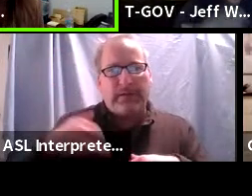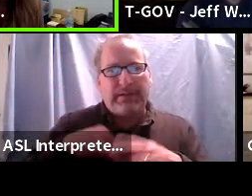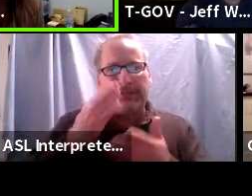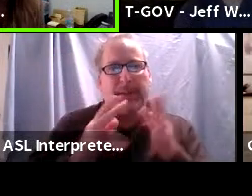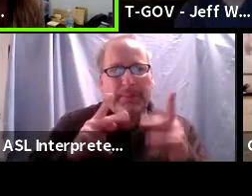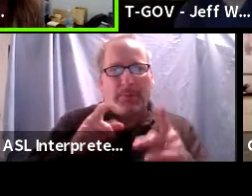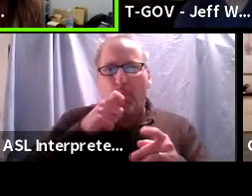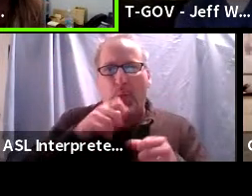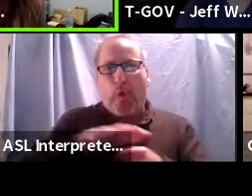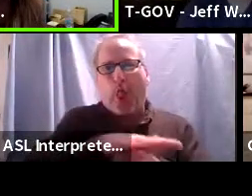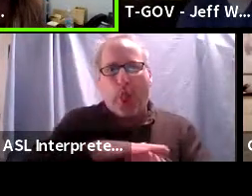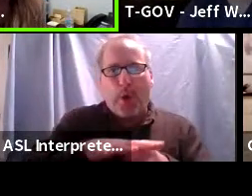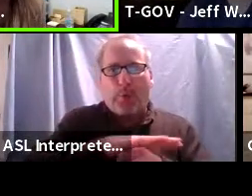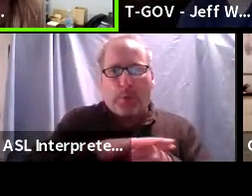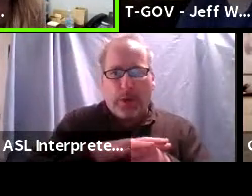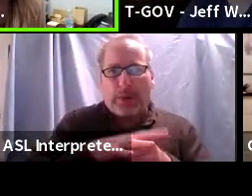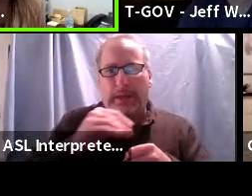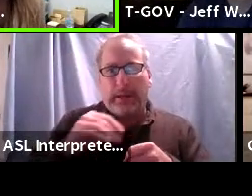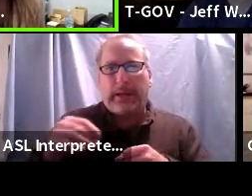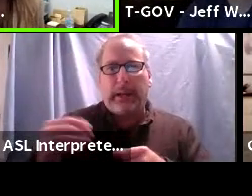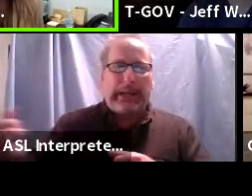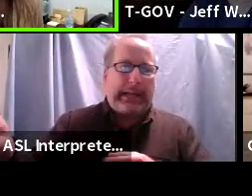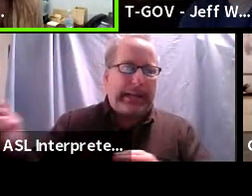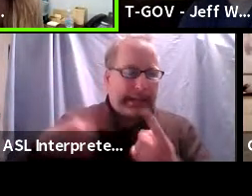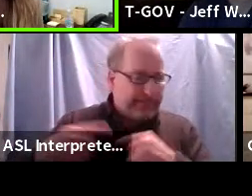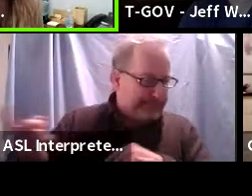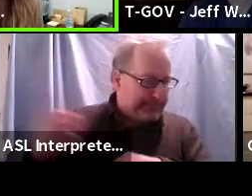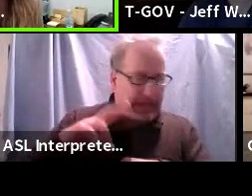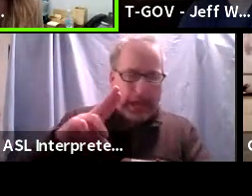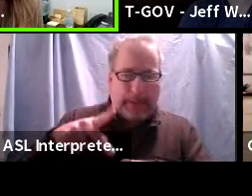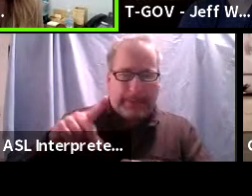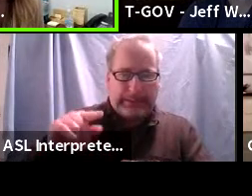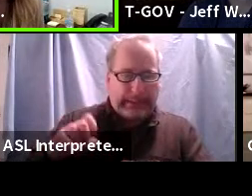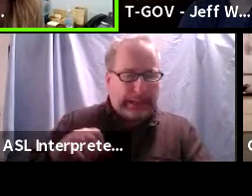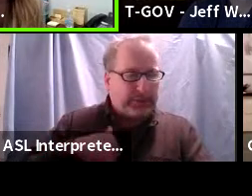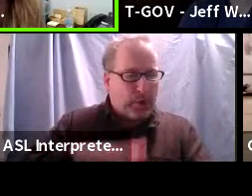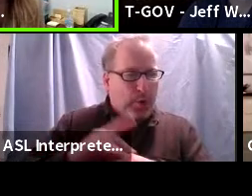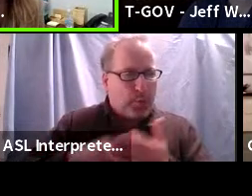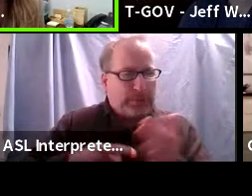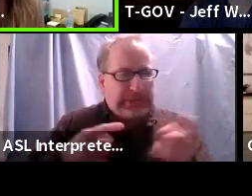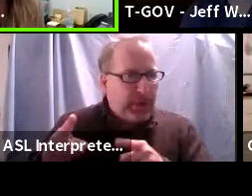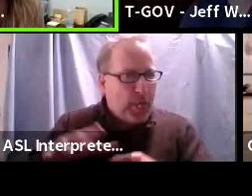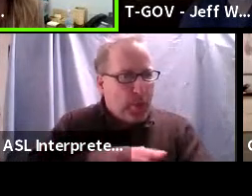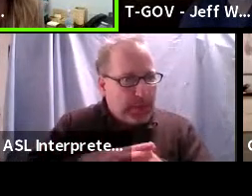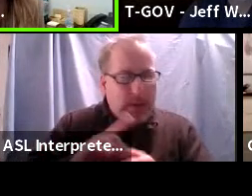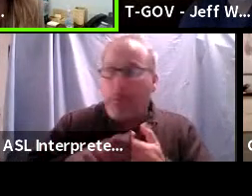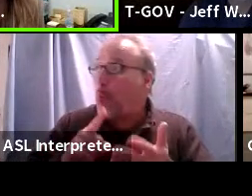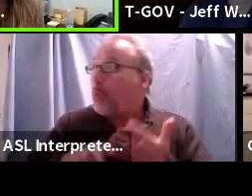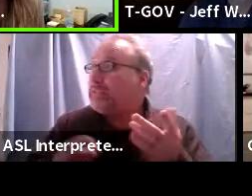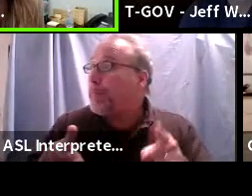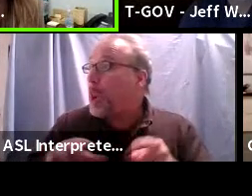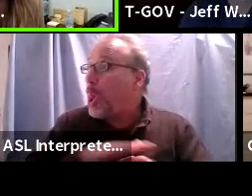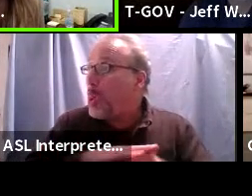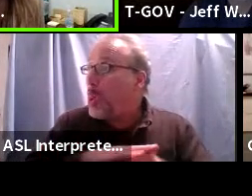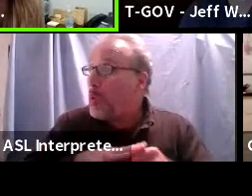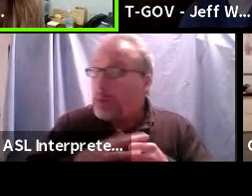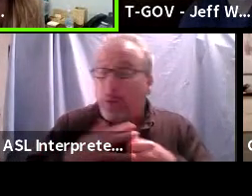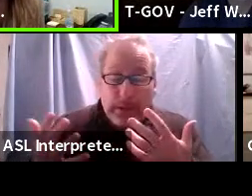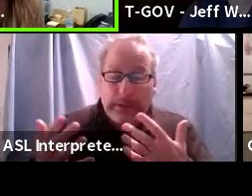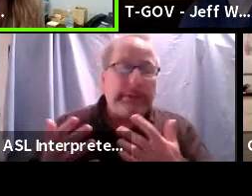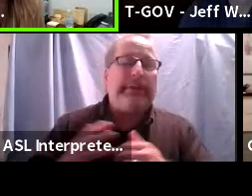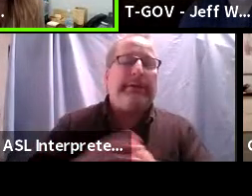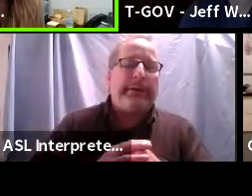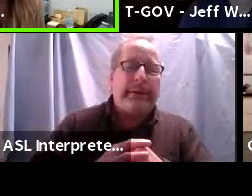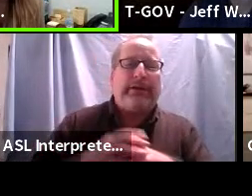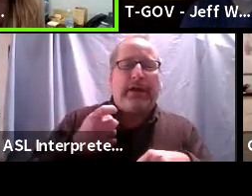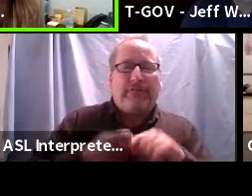were local come and sort of update us on what's happening locally. But it turns out a lot of what's happening locally is sort of